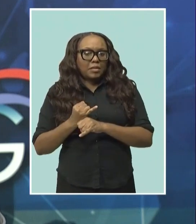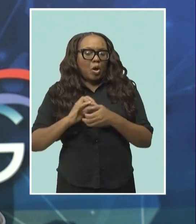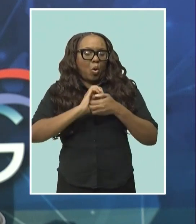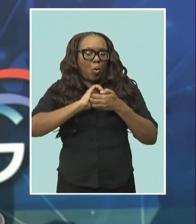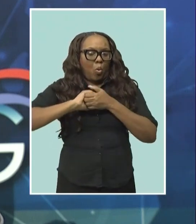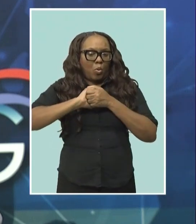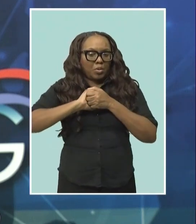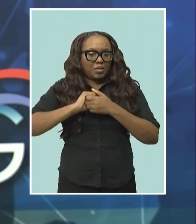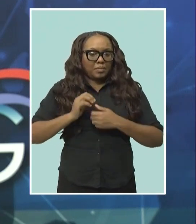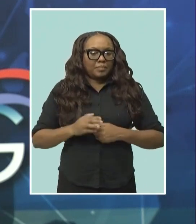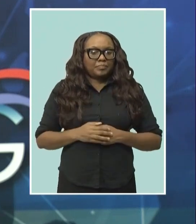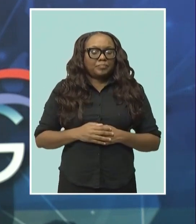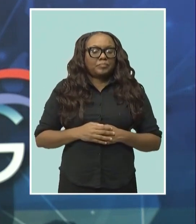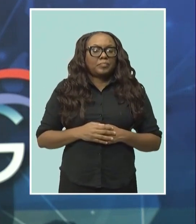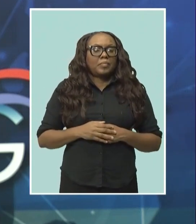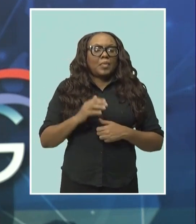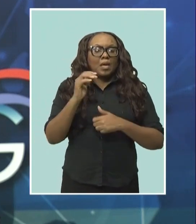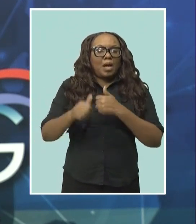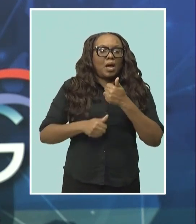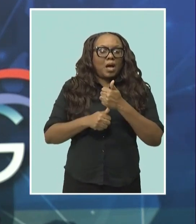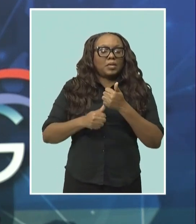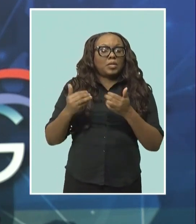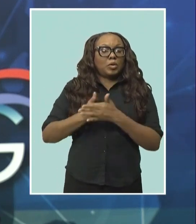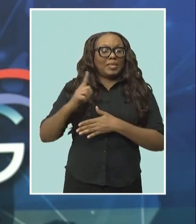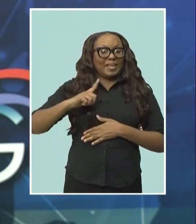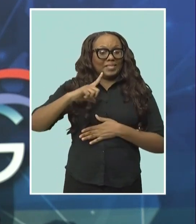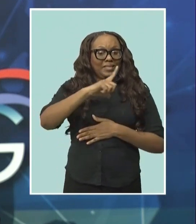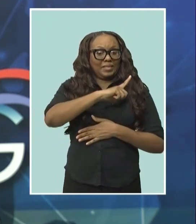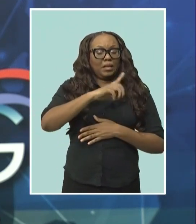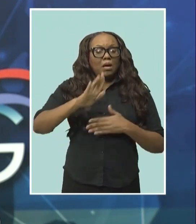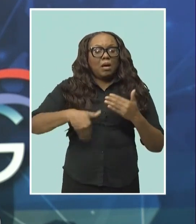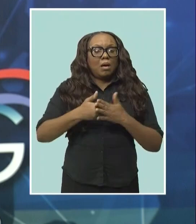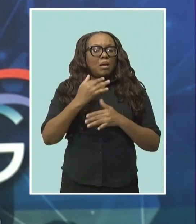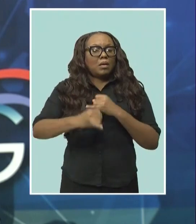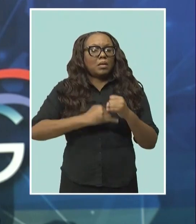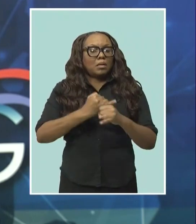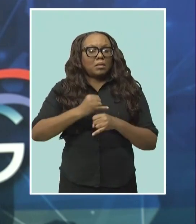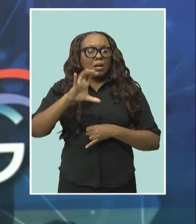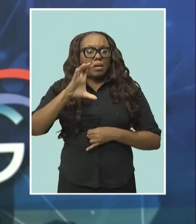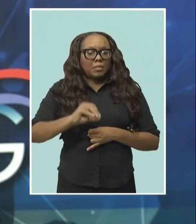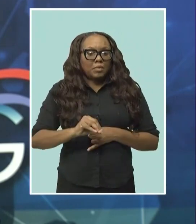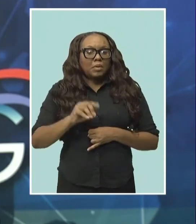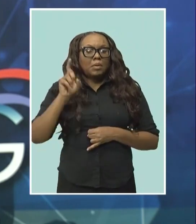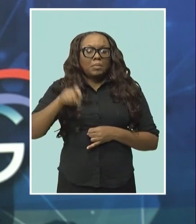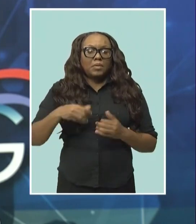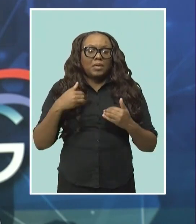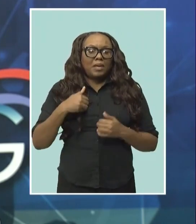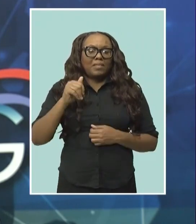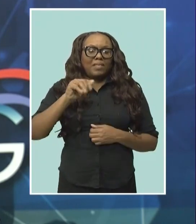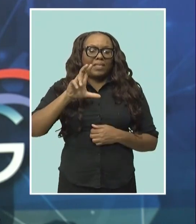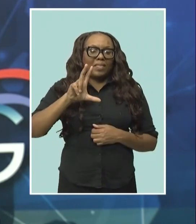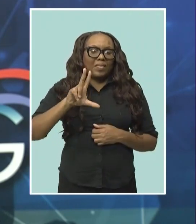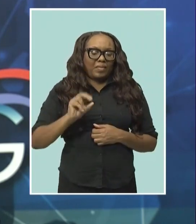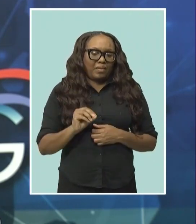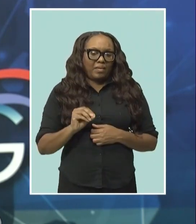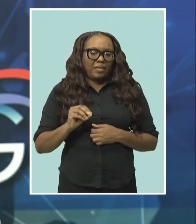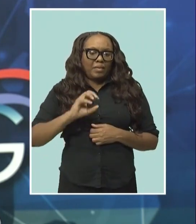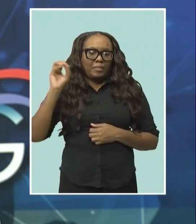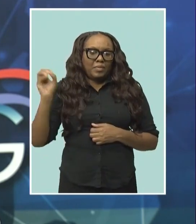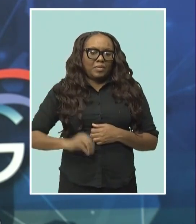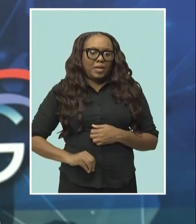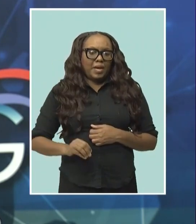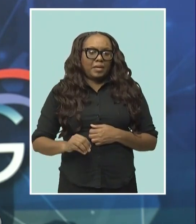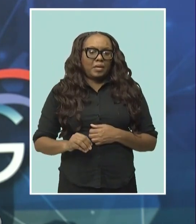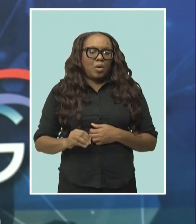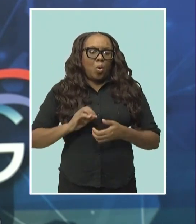Under the legislation, all international companies must have at least a 30% local or CARICOM national direct ownership to